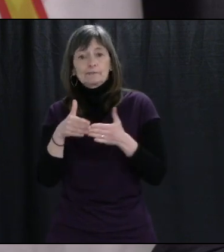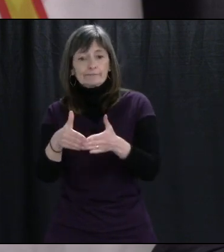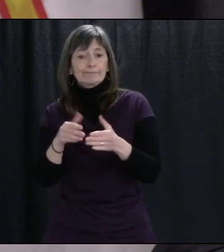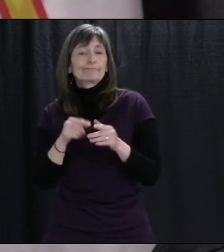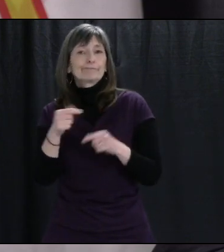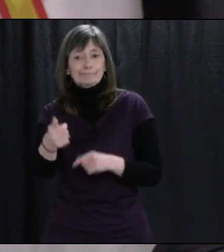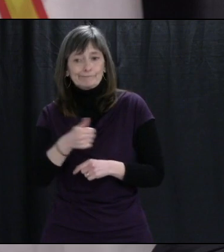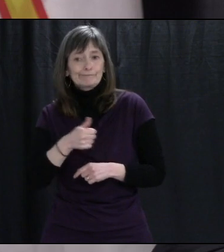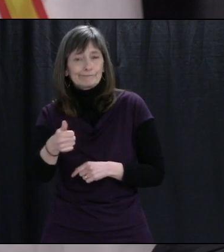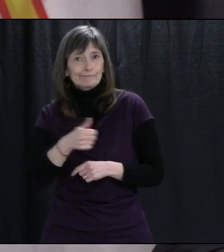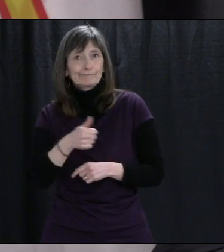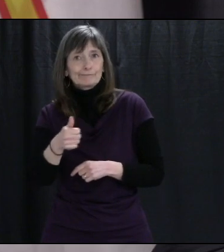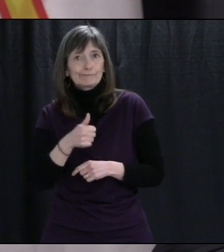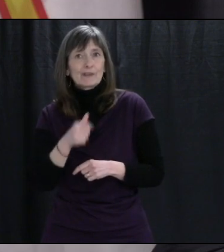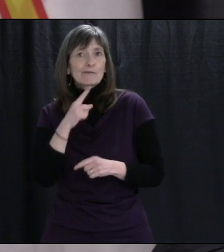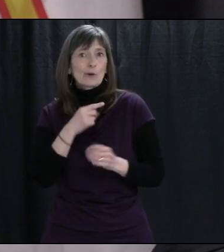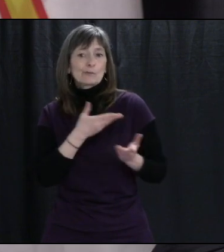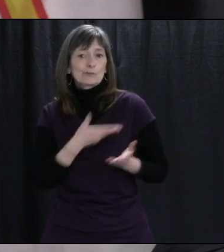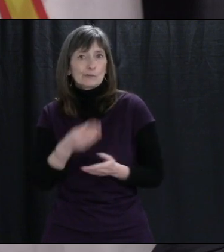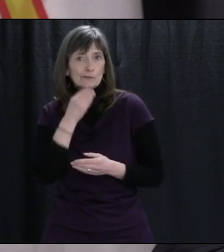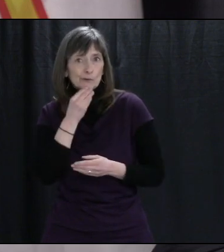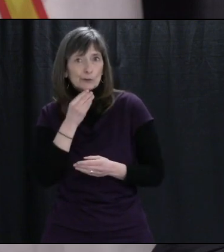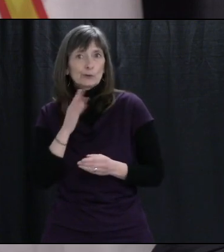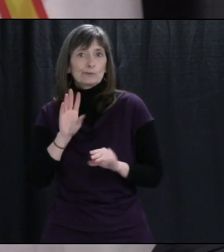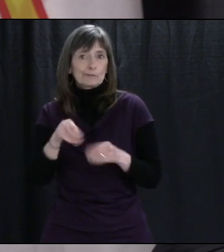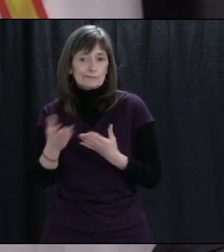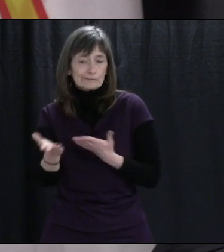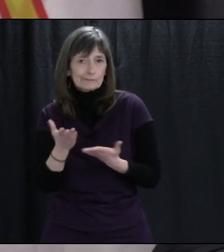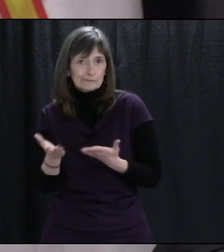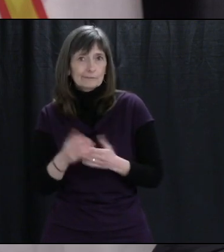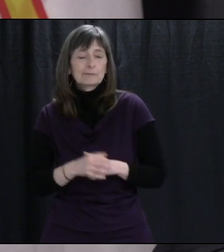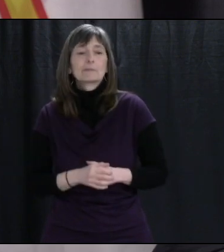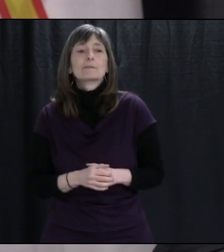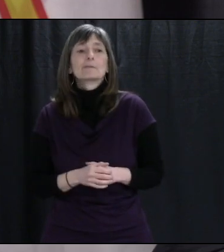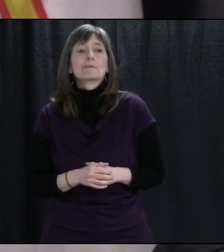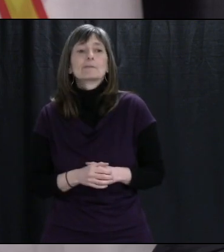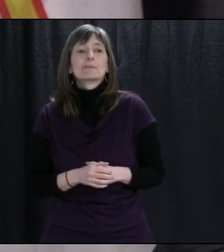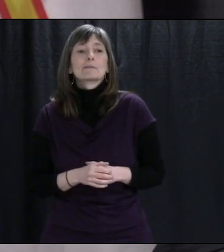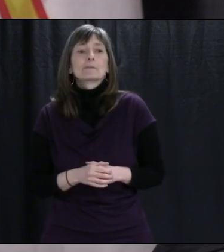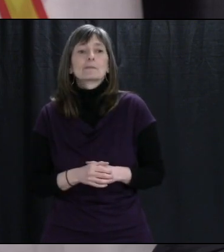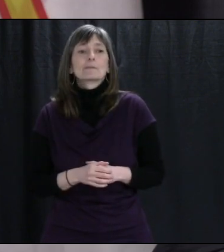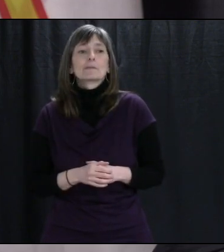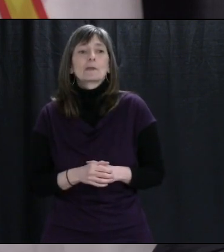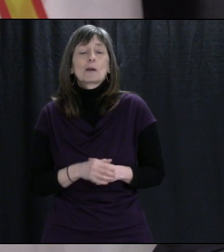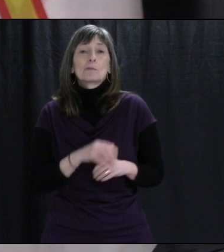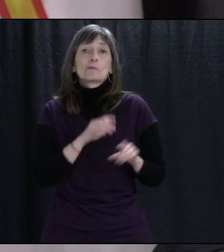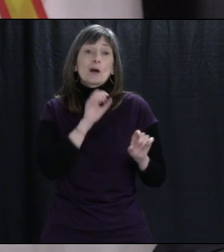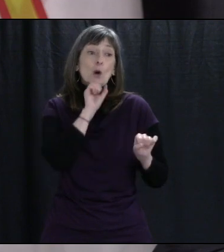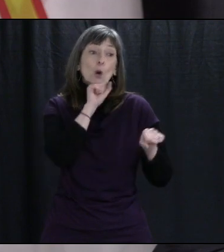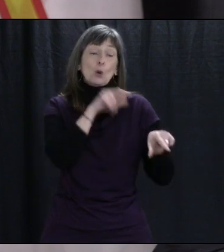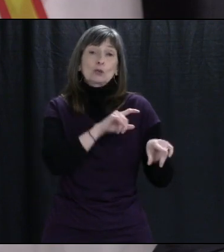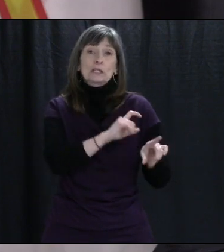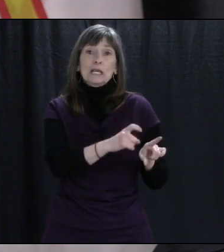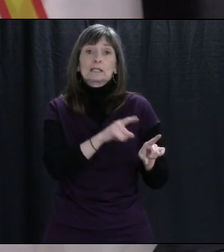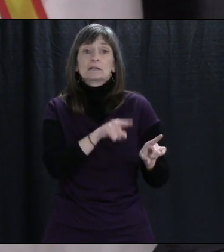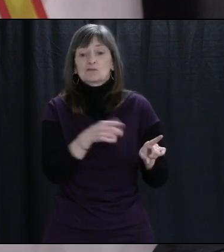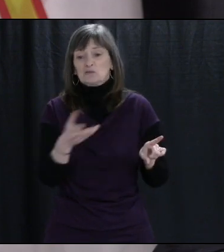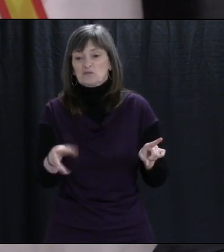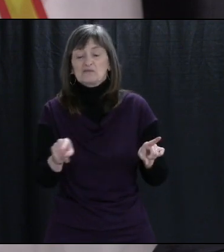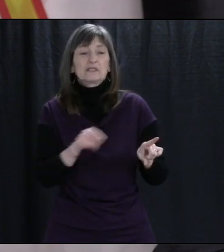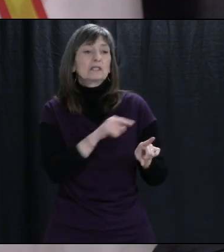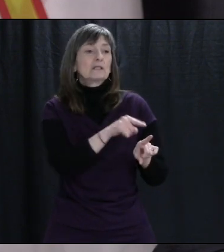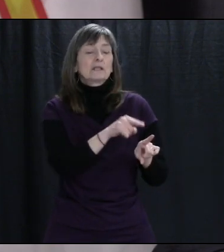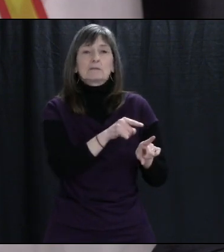they do bring in goods and services to Newfoundland and Labrador, but to lose a service like OceanX would have a big impact.